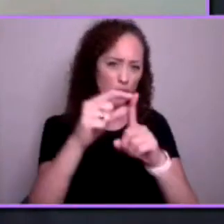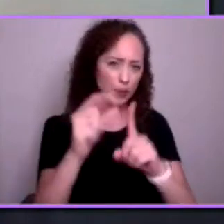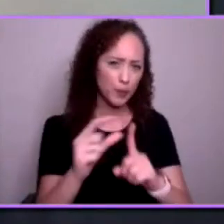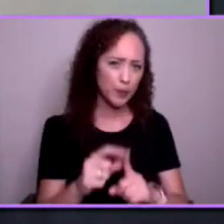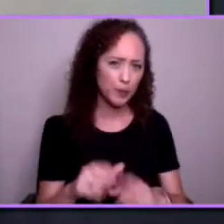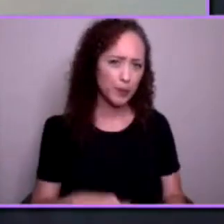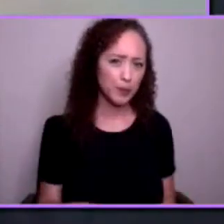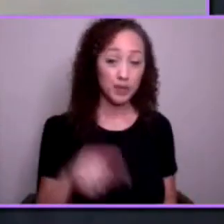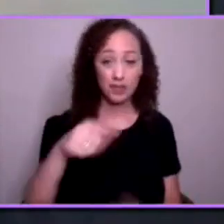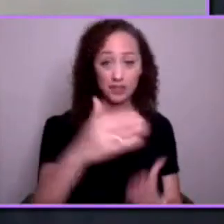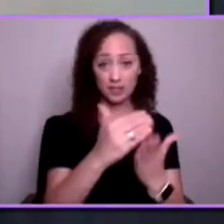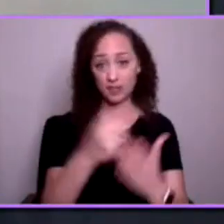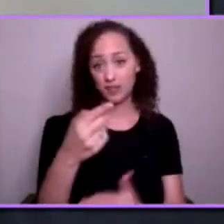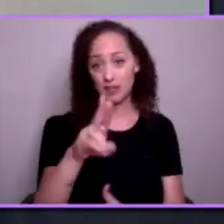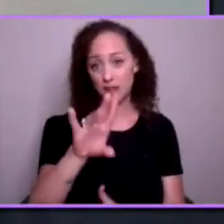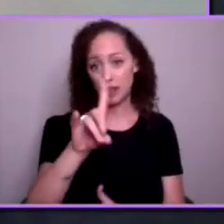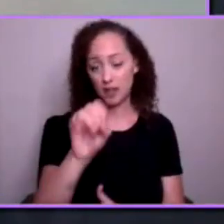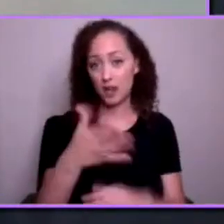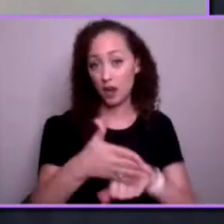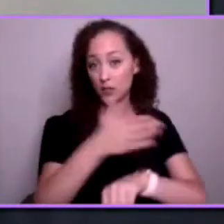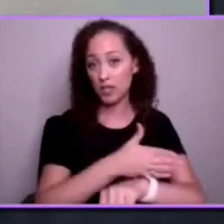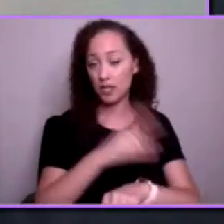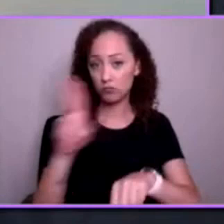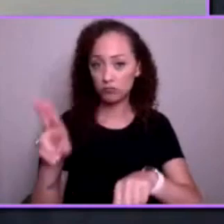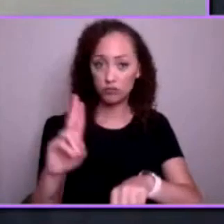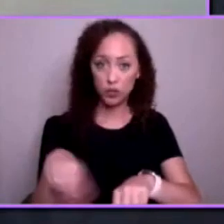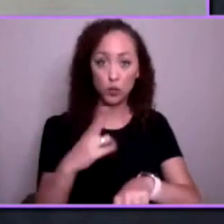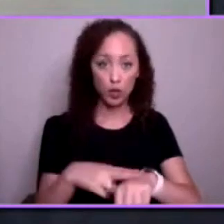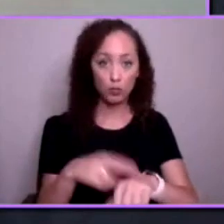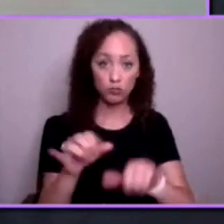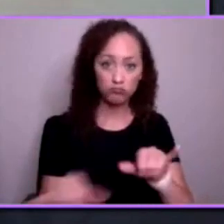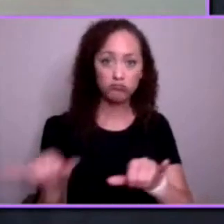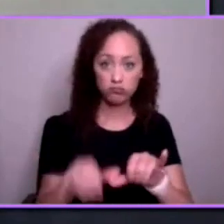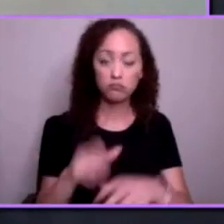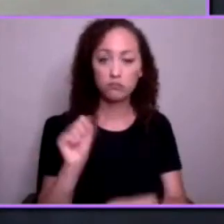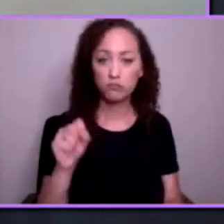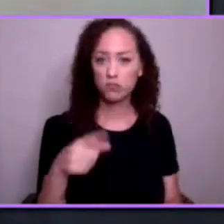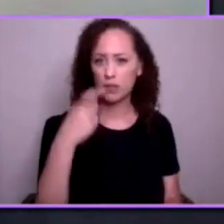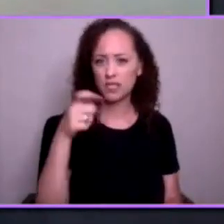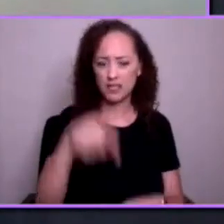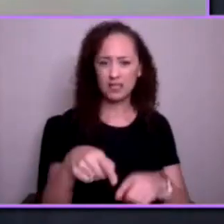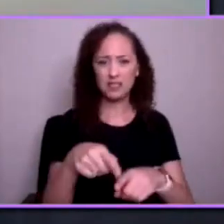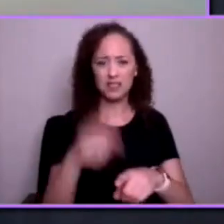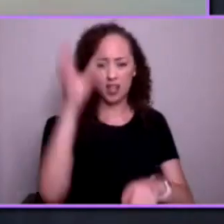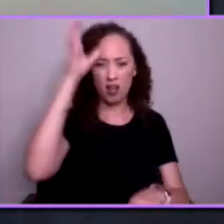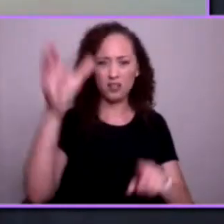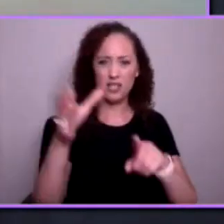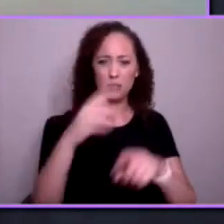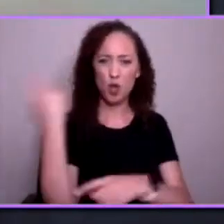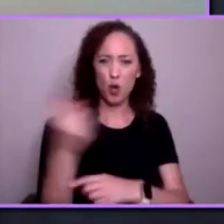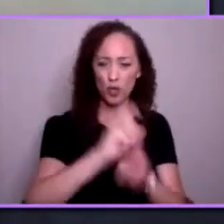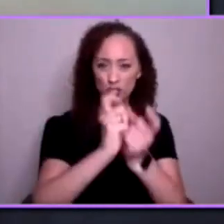on a regular basis because DEI is a constantly evolving concept. So you have to keep up with it,